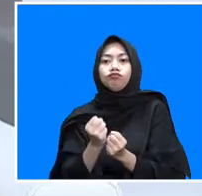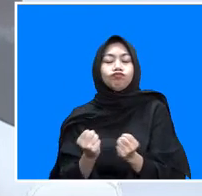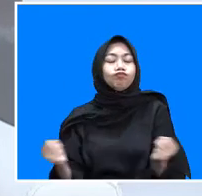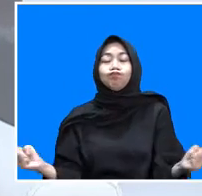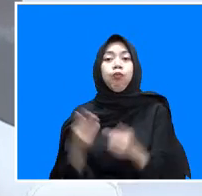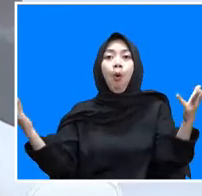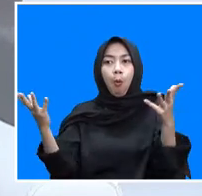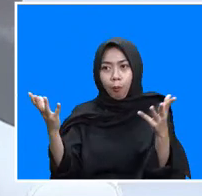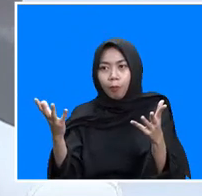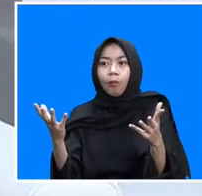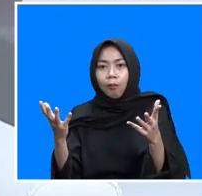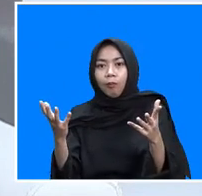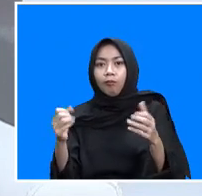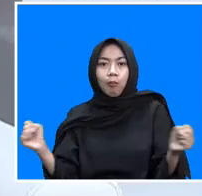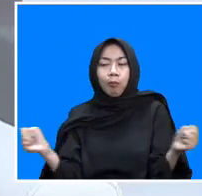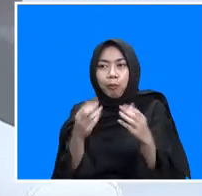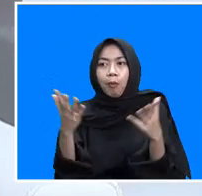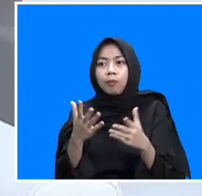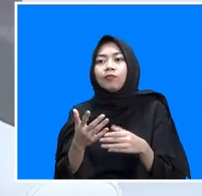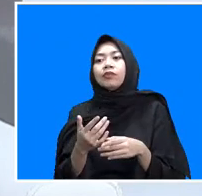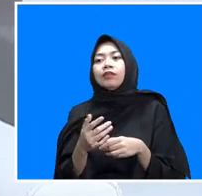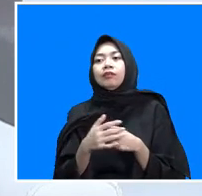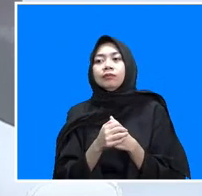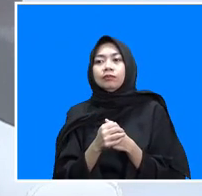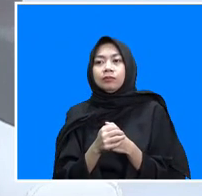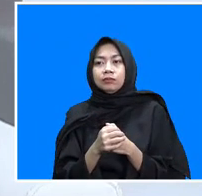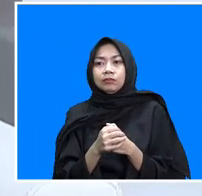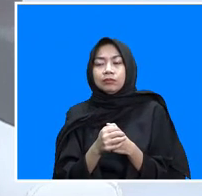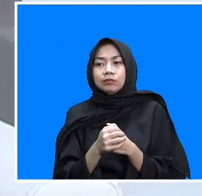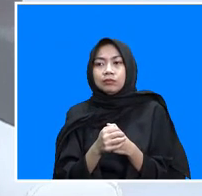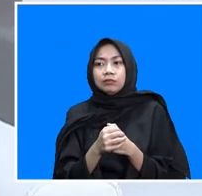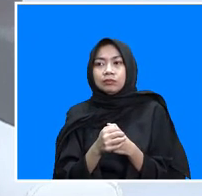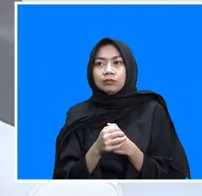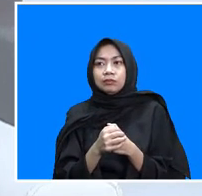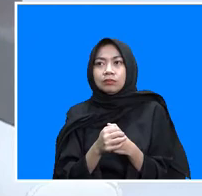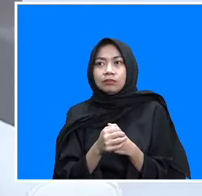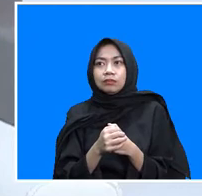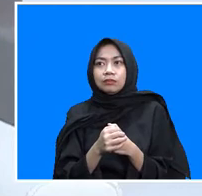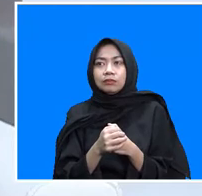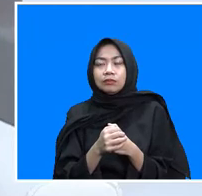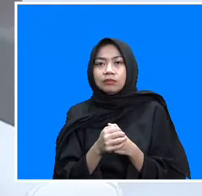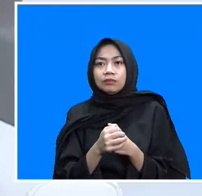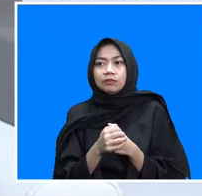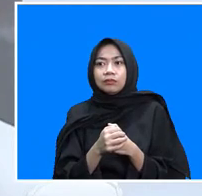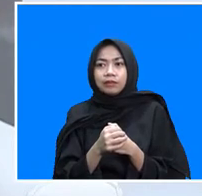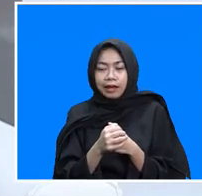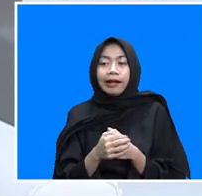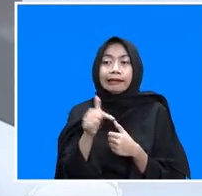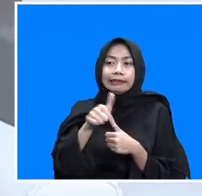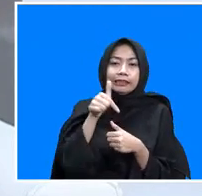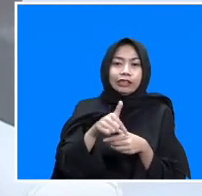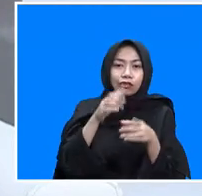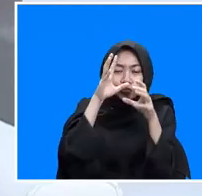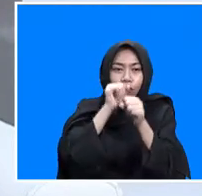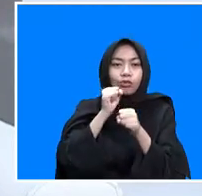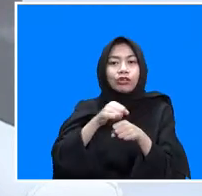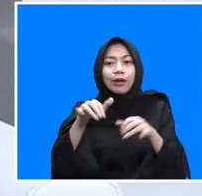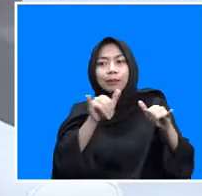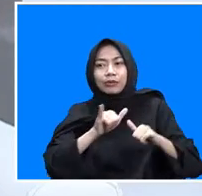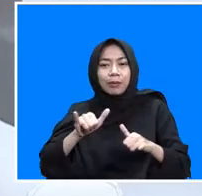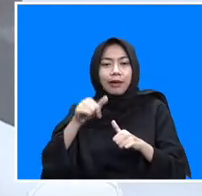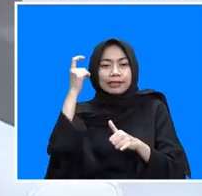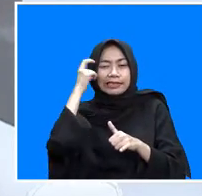And so, I mean, this is something that now we are obviously all trying to focus on and work together to